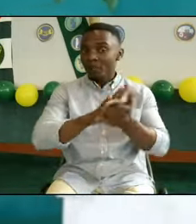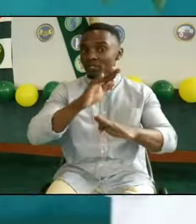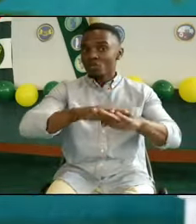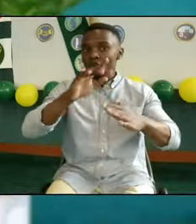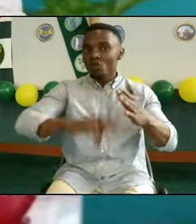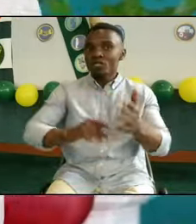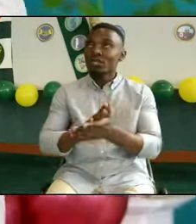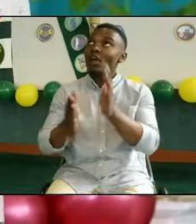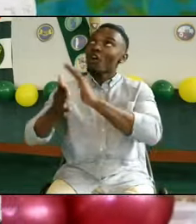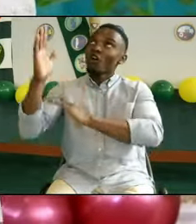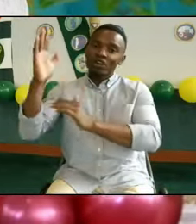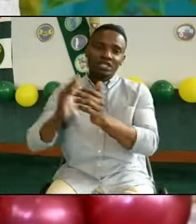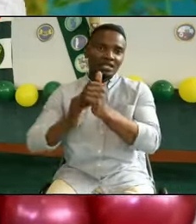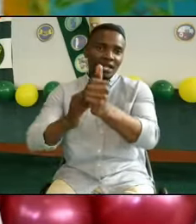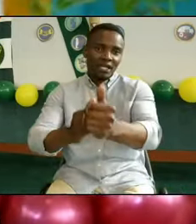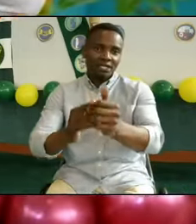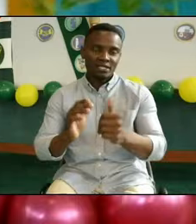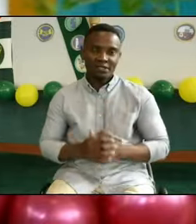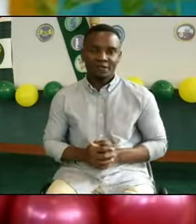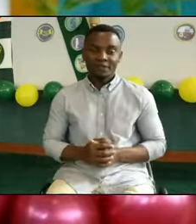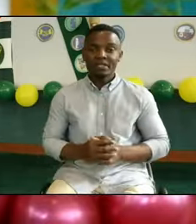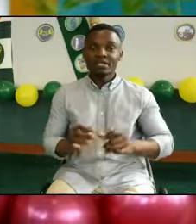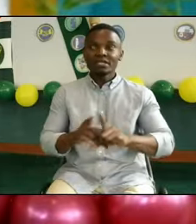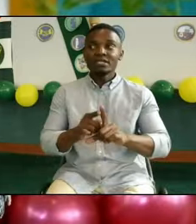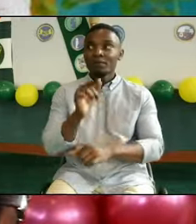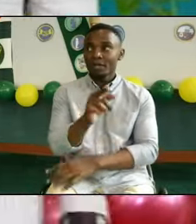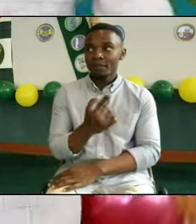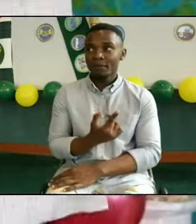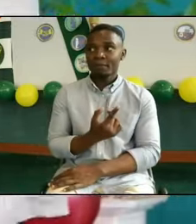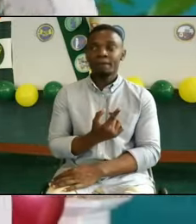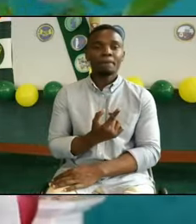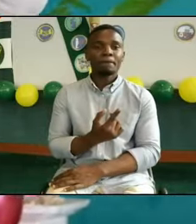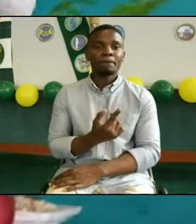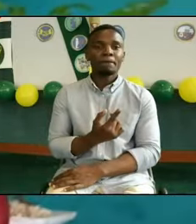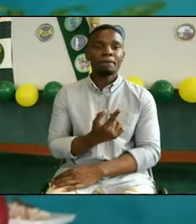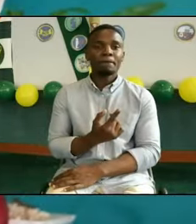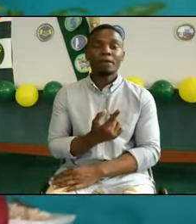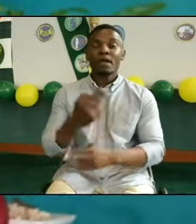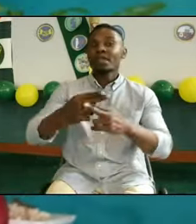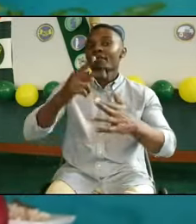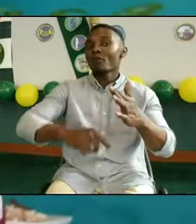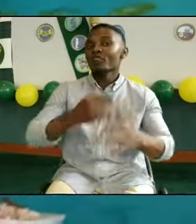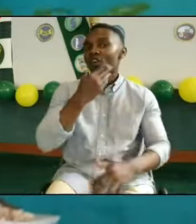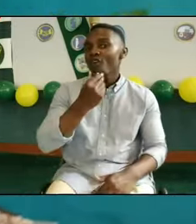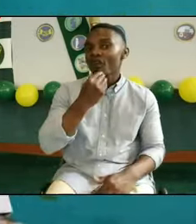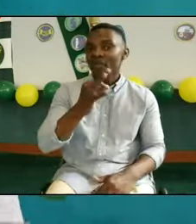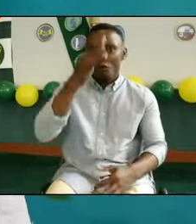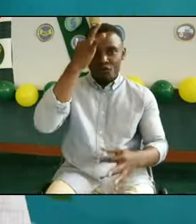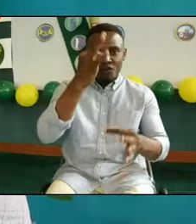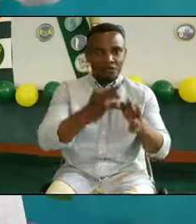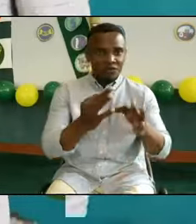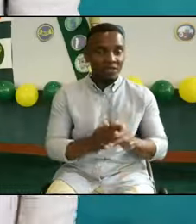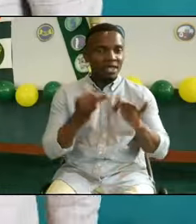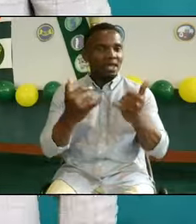God's guidance. And indeed, he delivered. And he was called a father of faith. I am asking